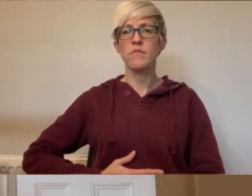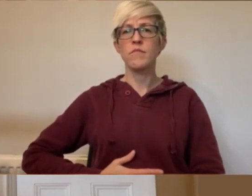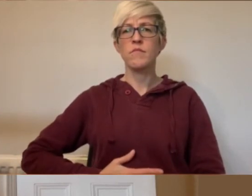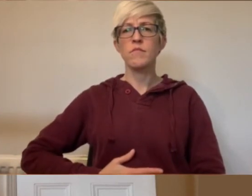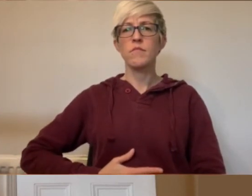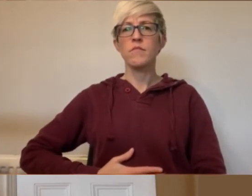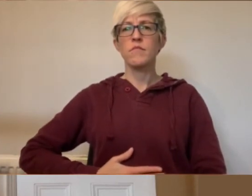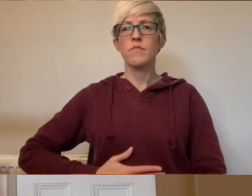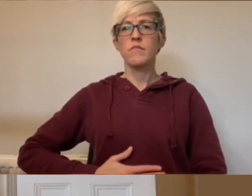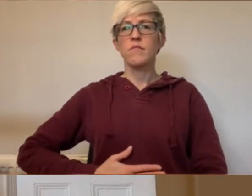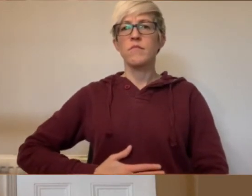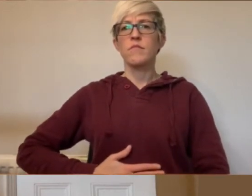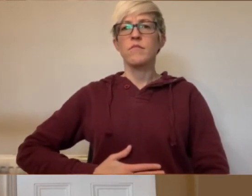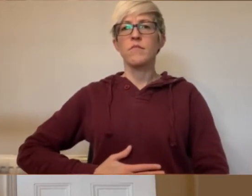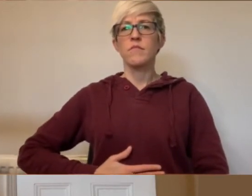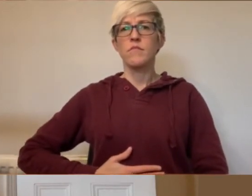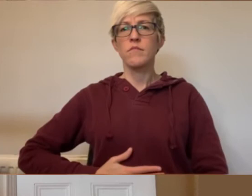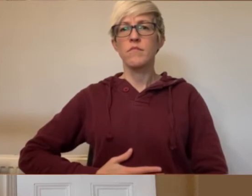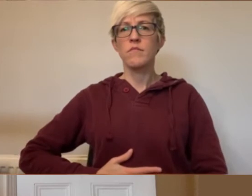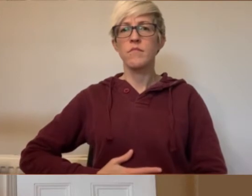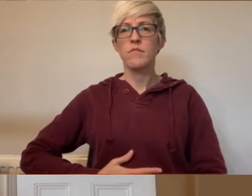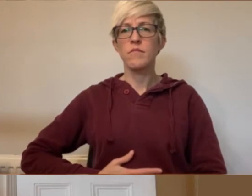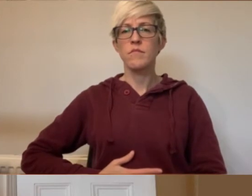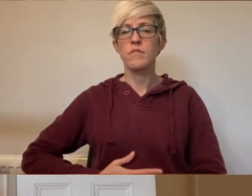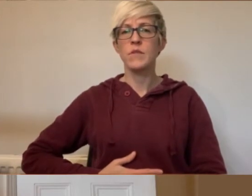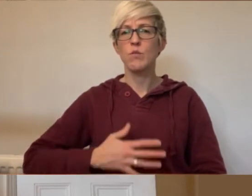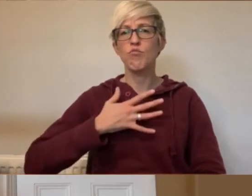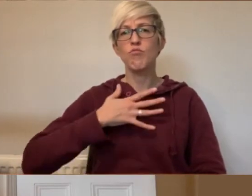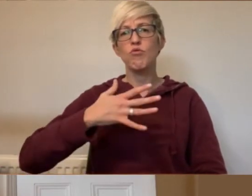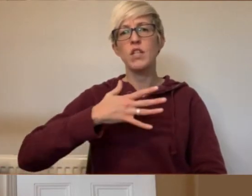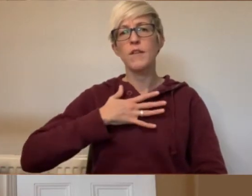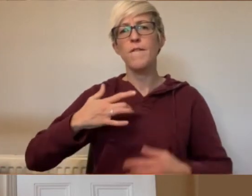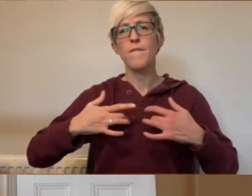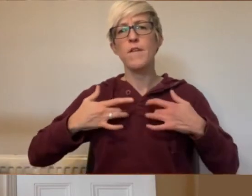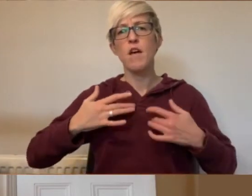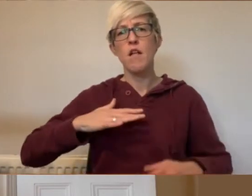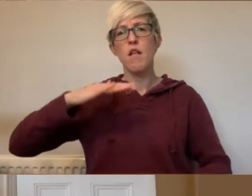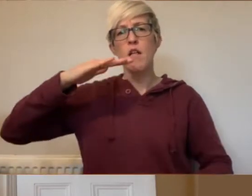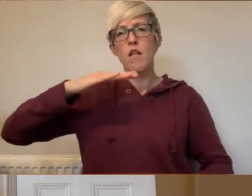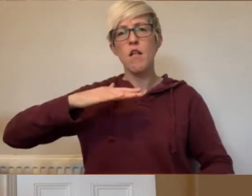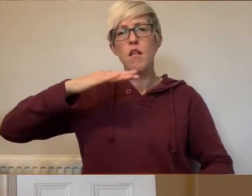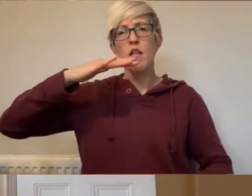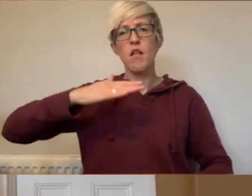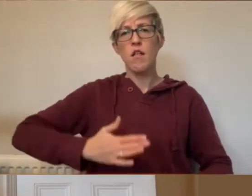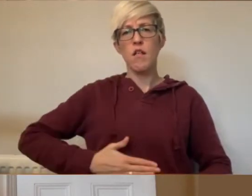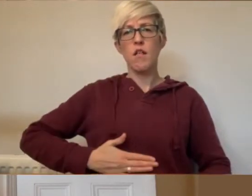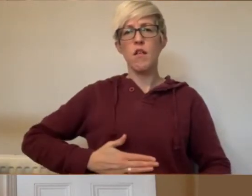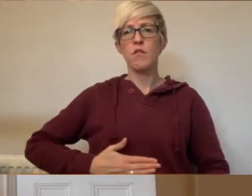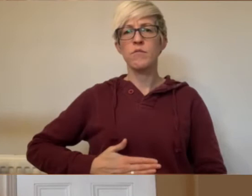and starting to breathe a little bit deeper so you can feel the belly moving.